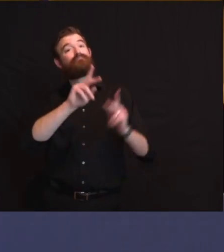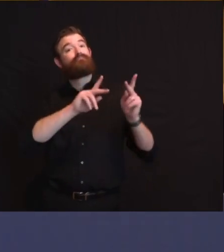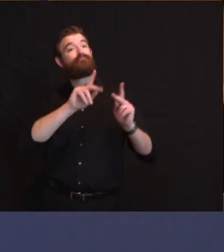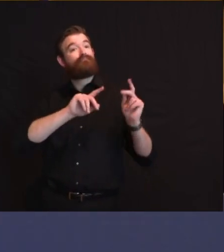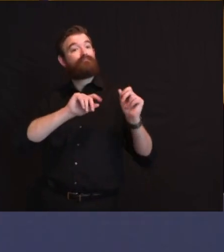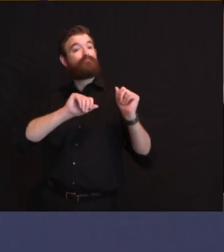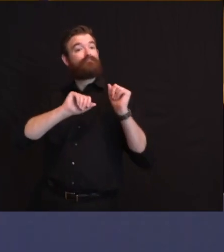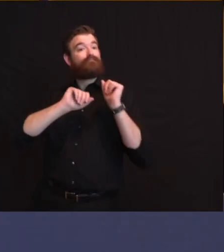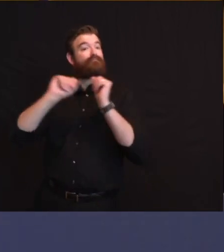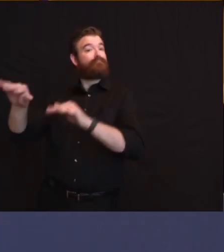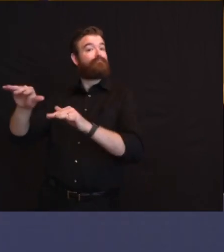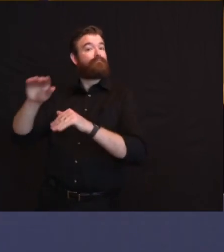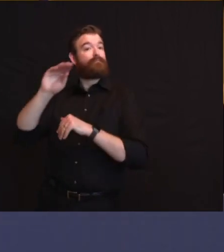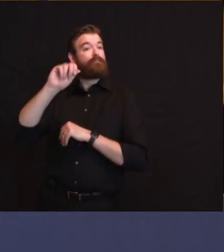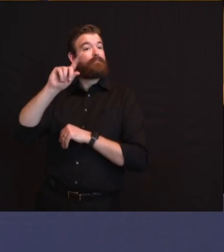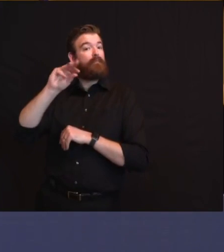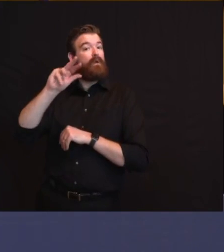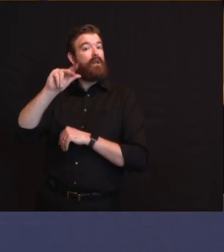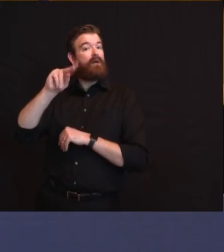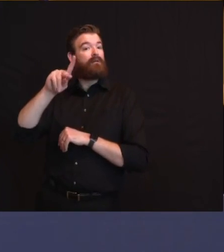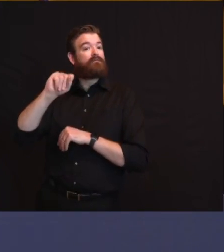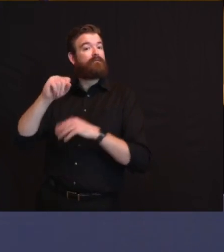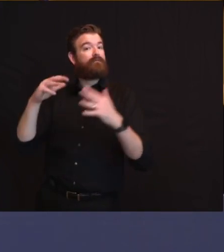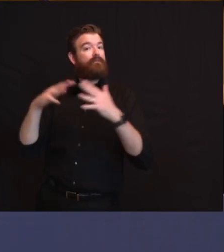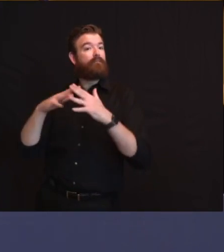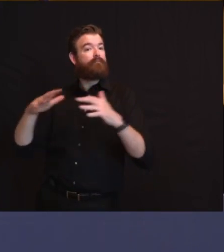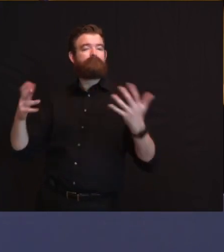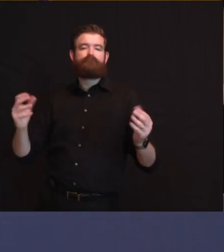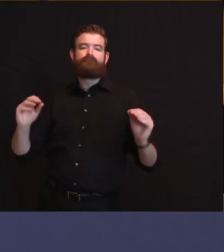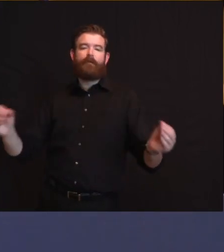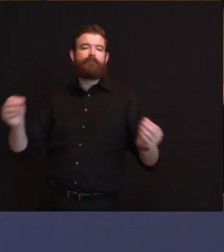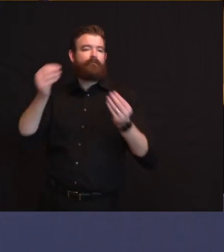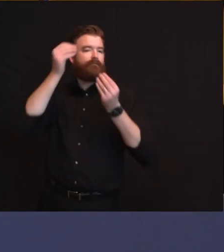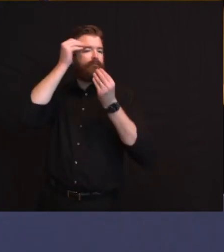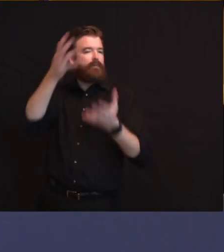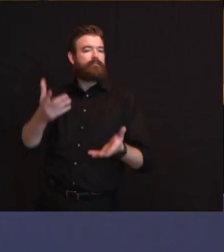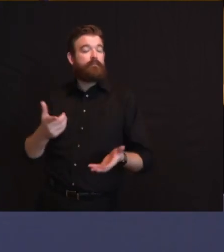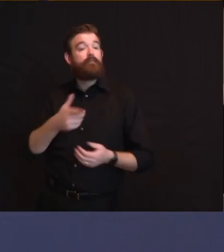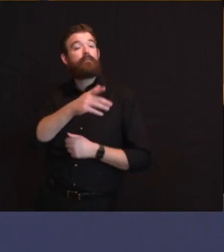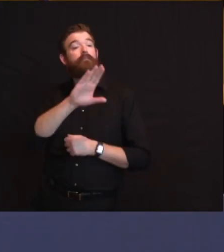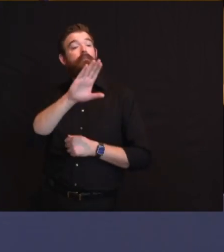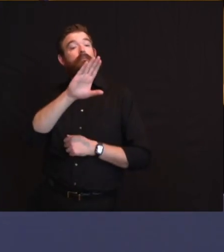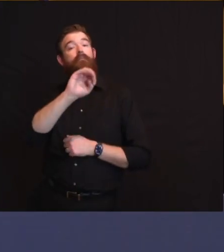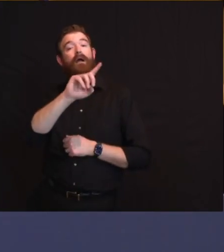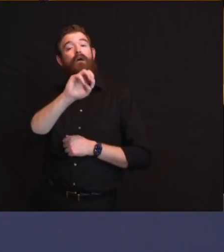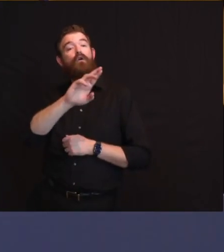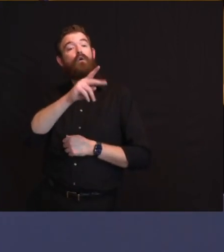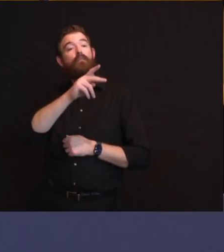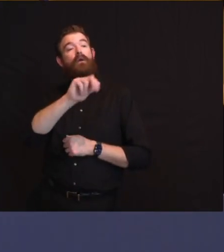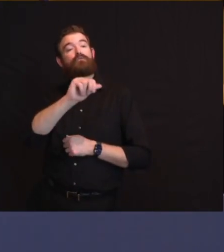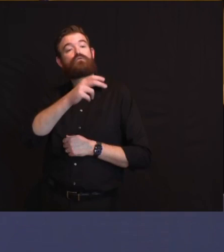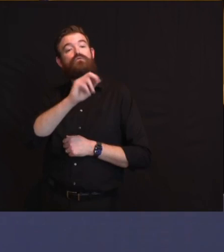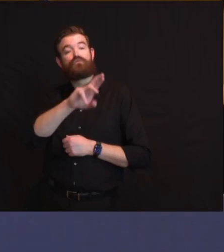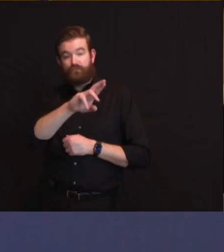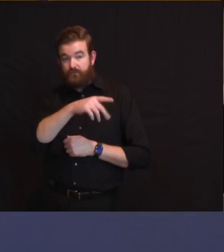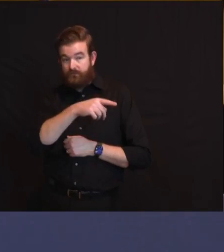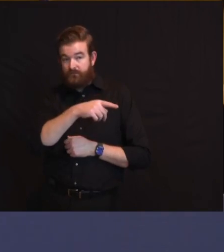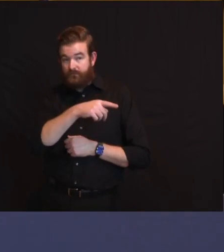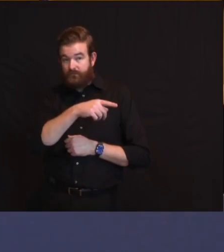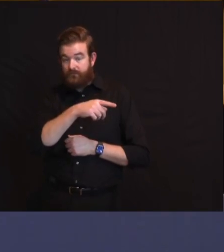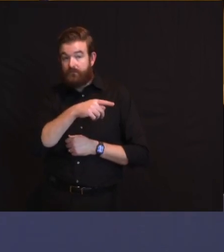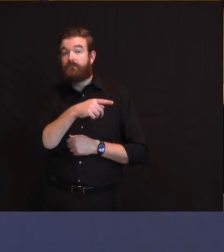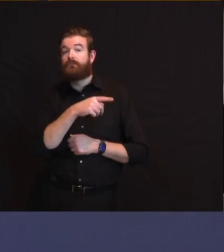So there's nothing to report there. On Bedminster, actually, I raised this. I should have said this earlier. Very constructive